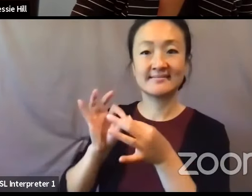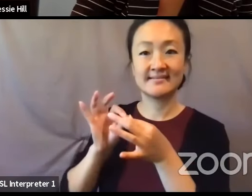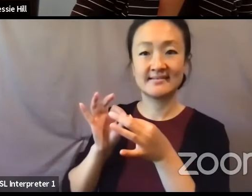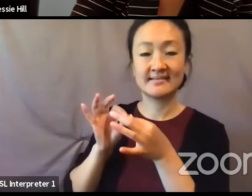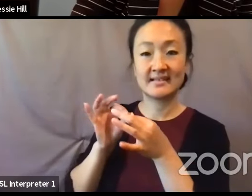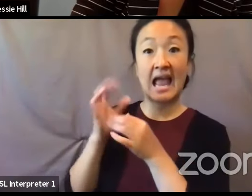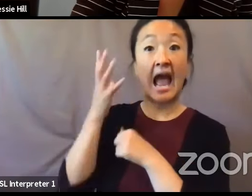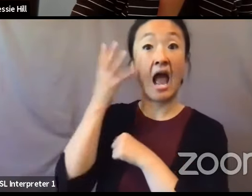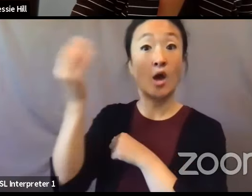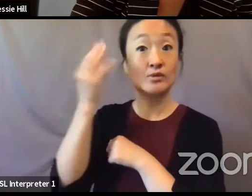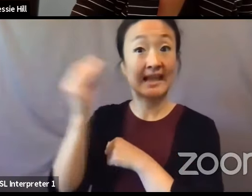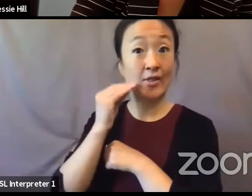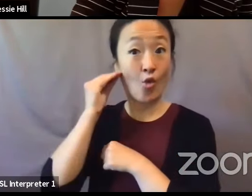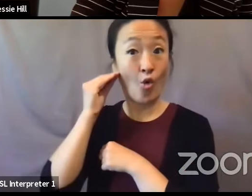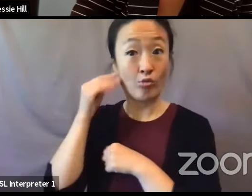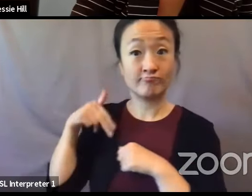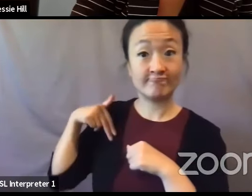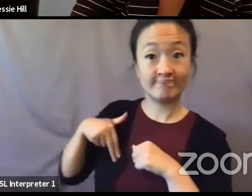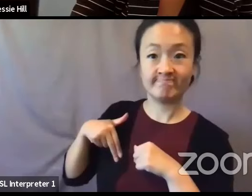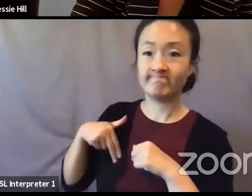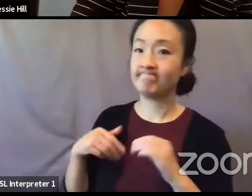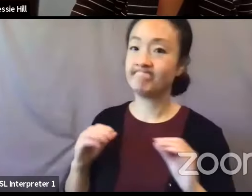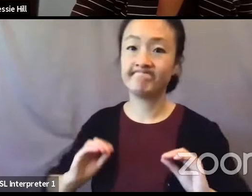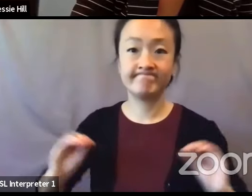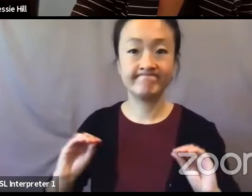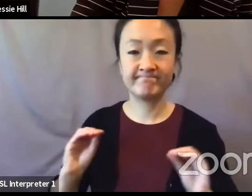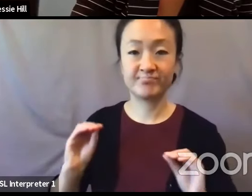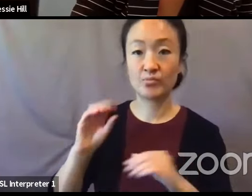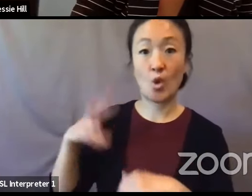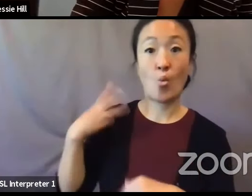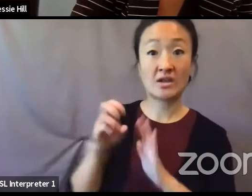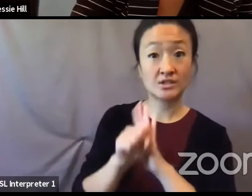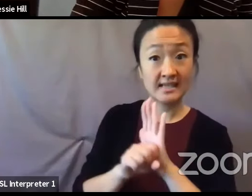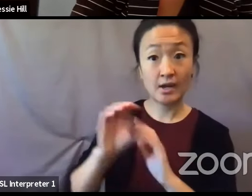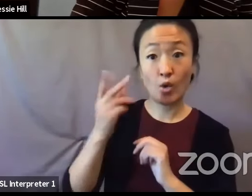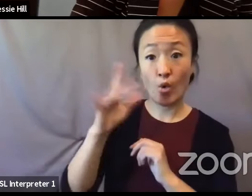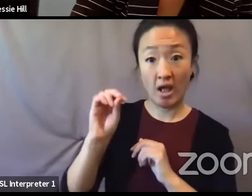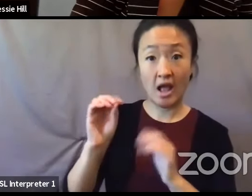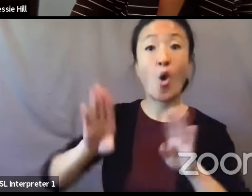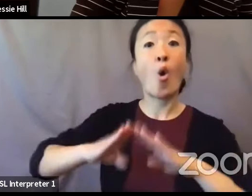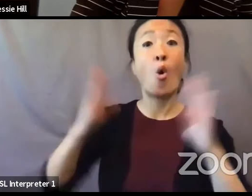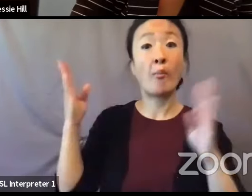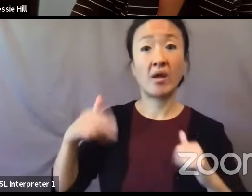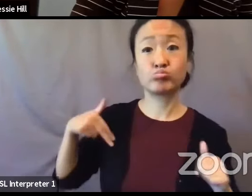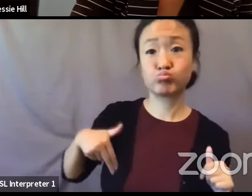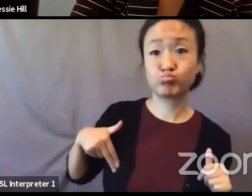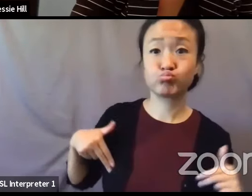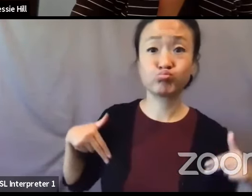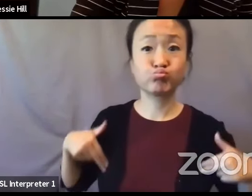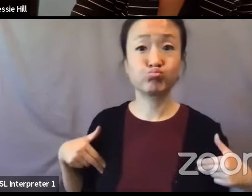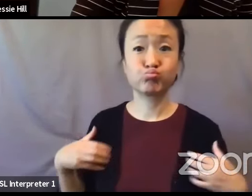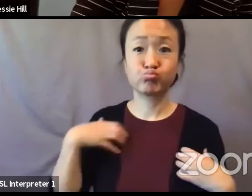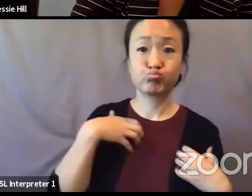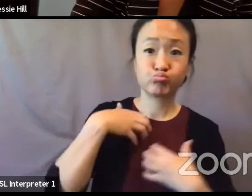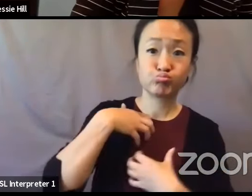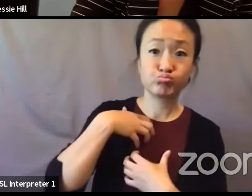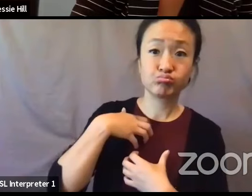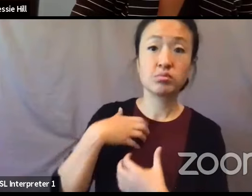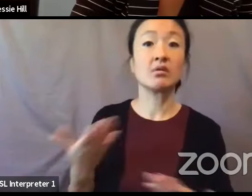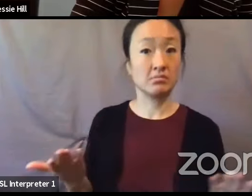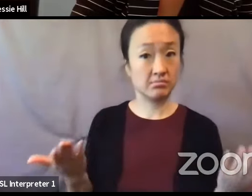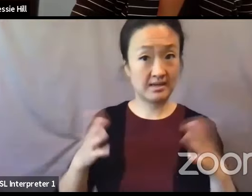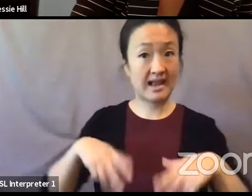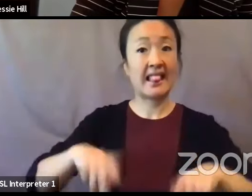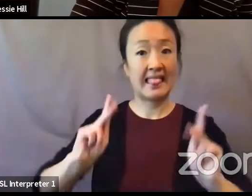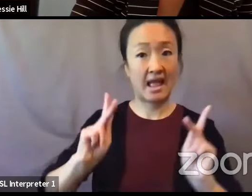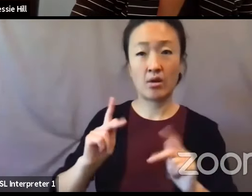home. Washington State, Ohio are both states where open carry is allowed. I know in Ohio, and I believe in